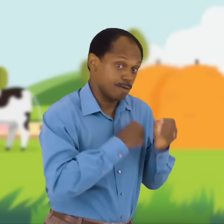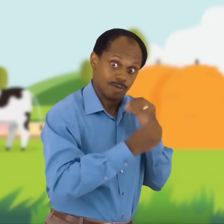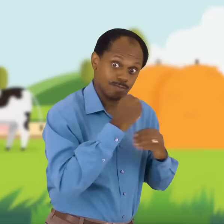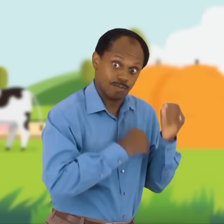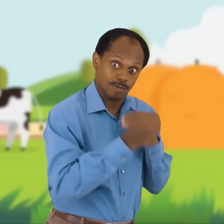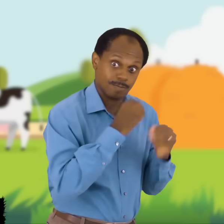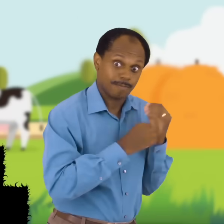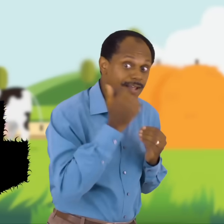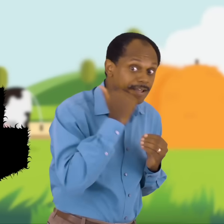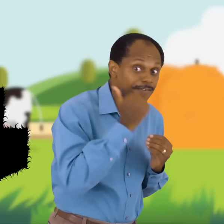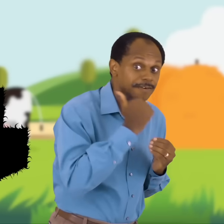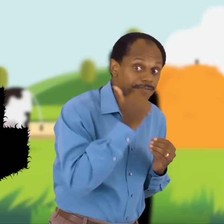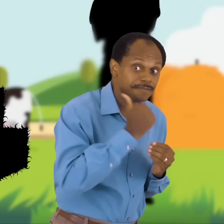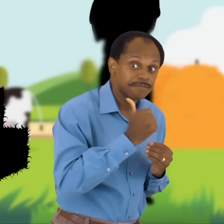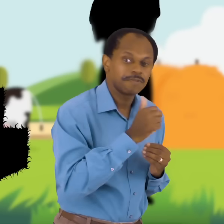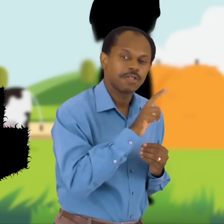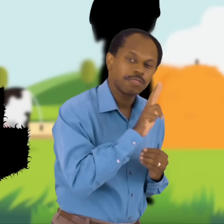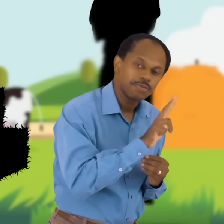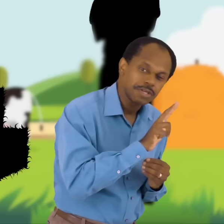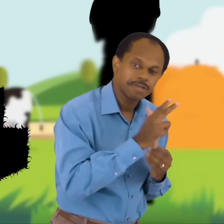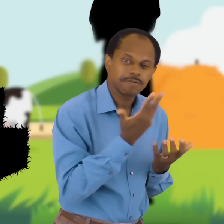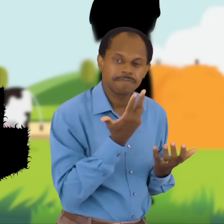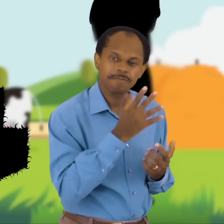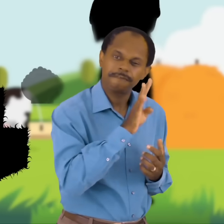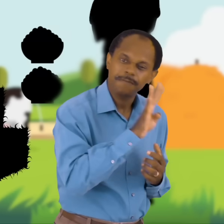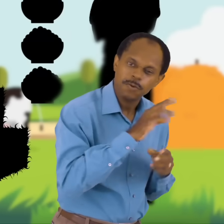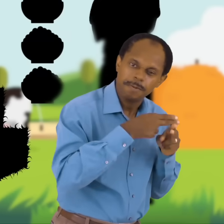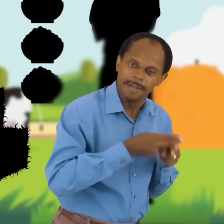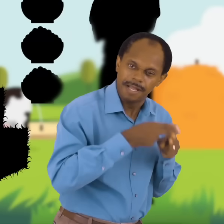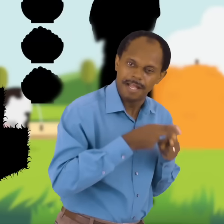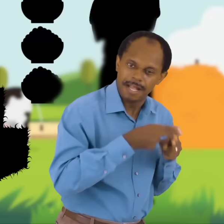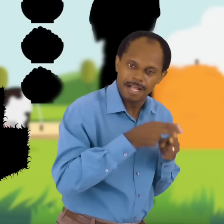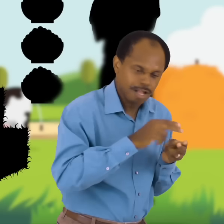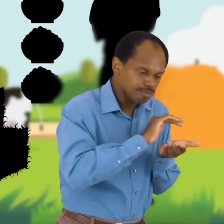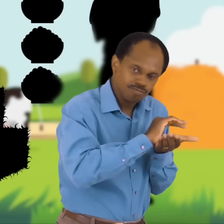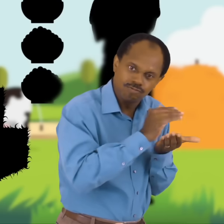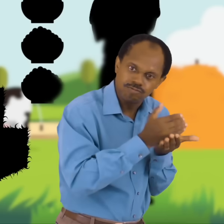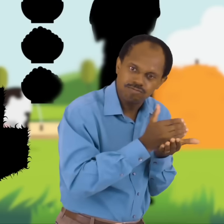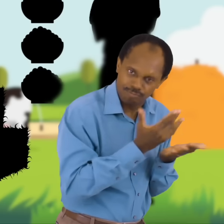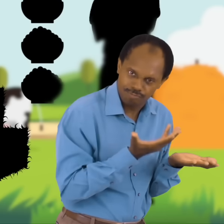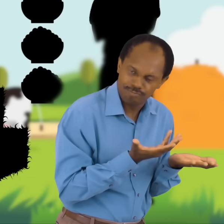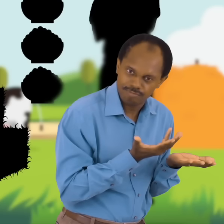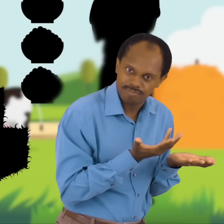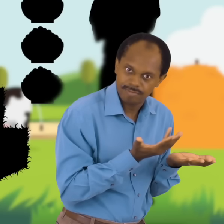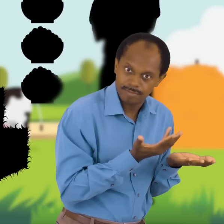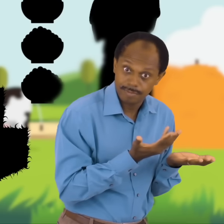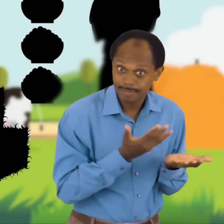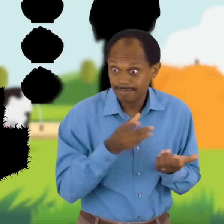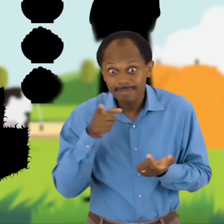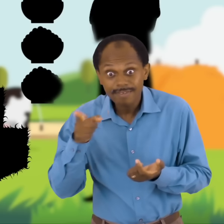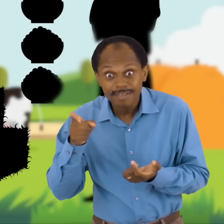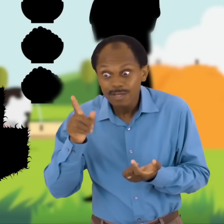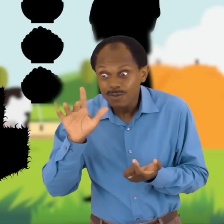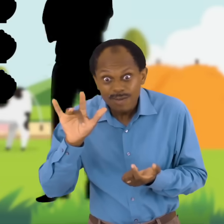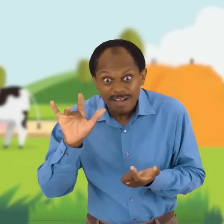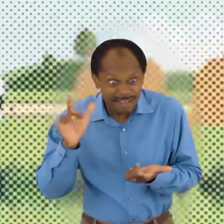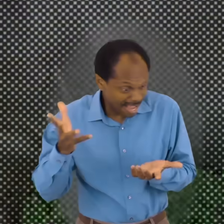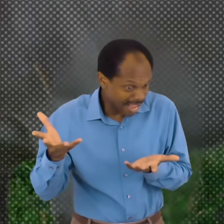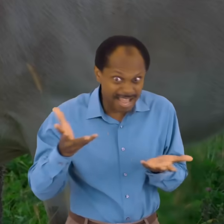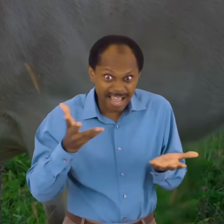they eat to humans the average adult human eats about three to four pounds of food per day